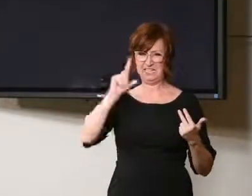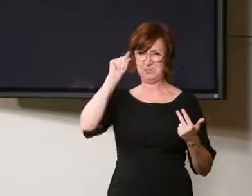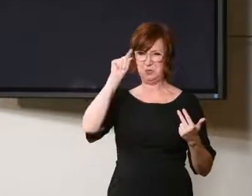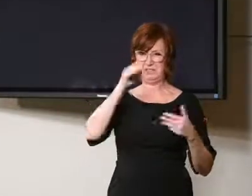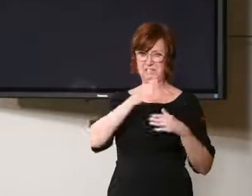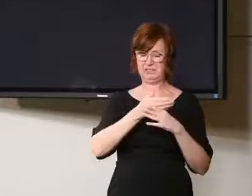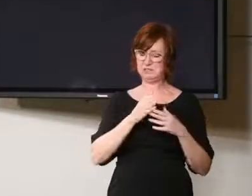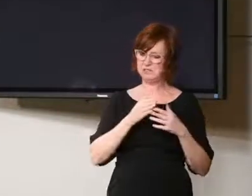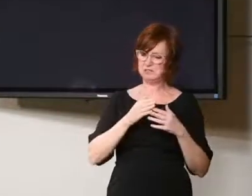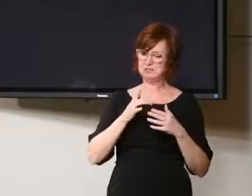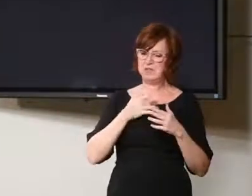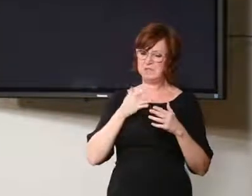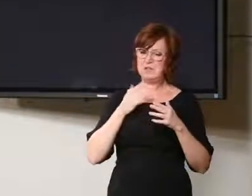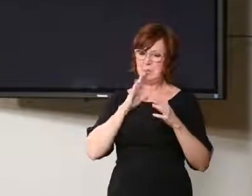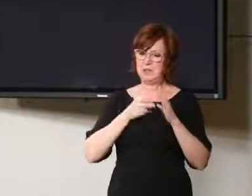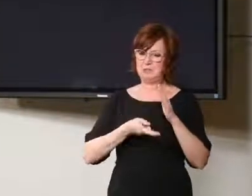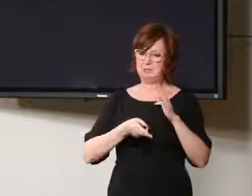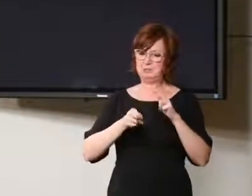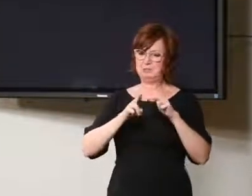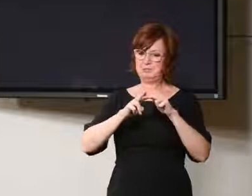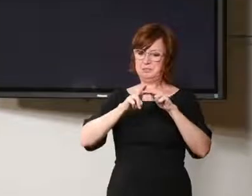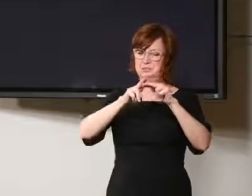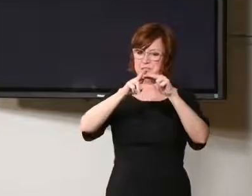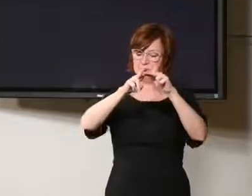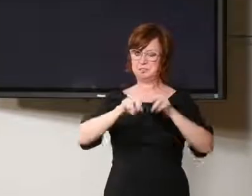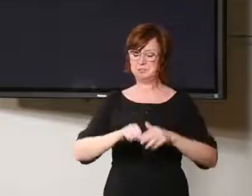people who are going to